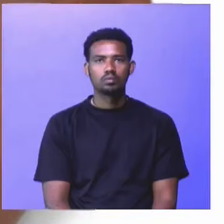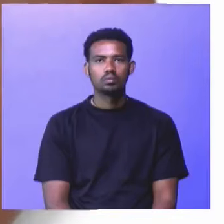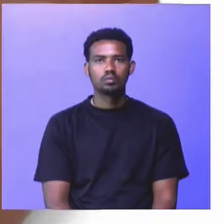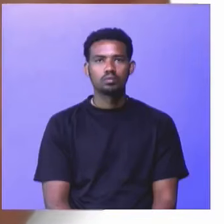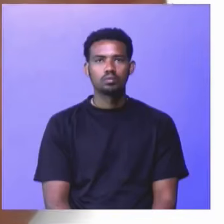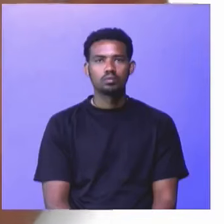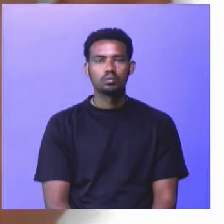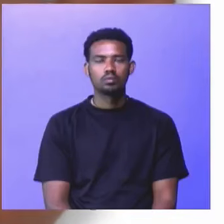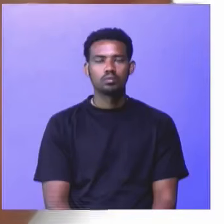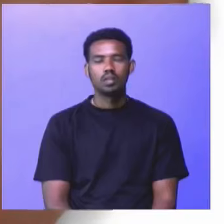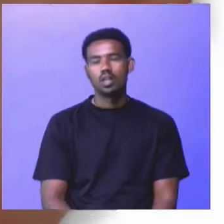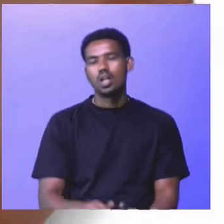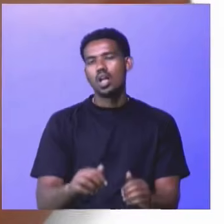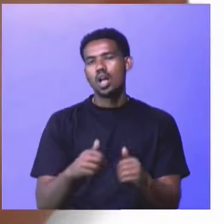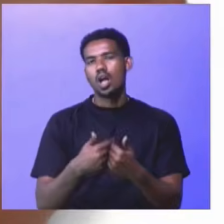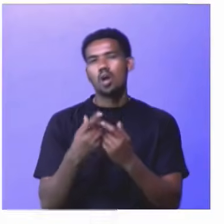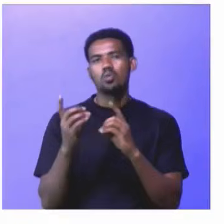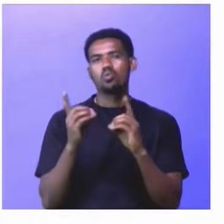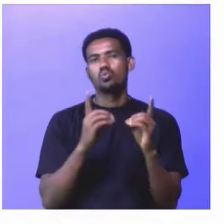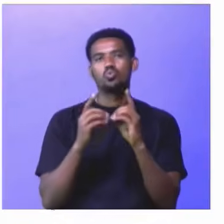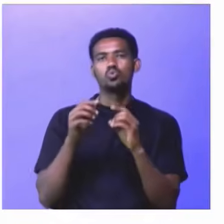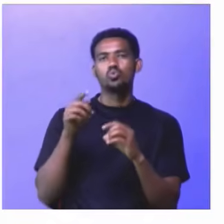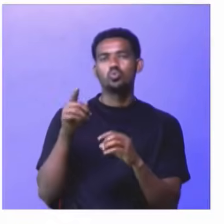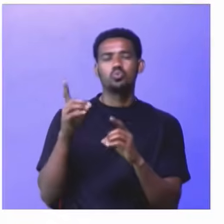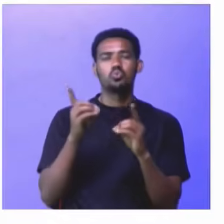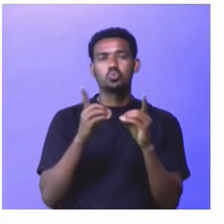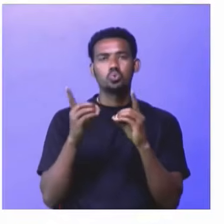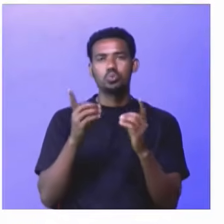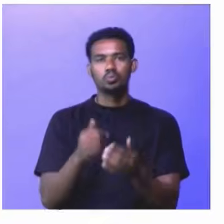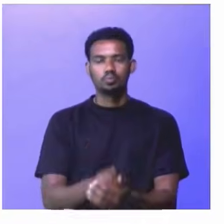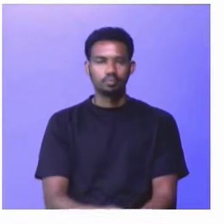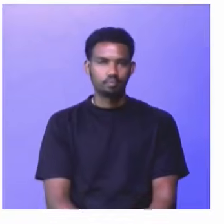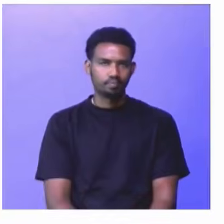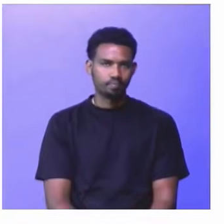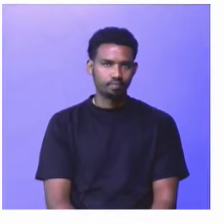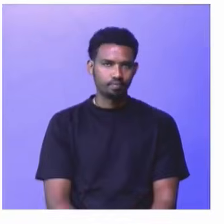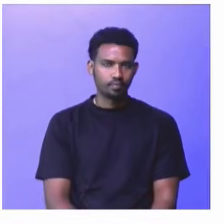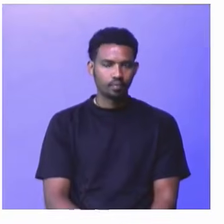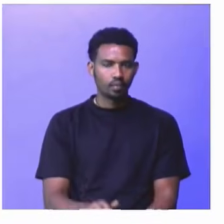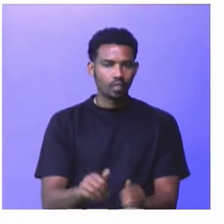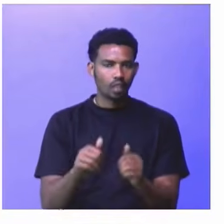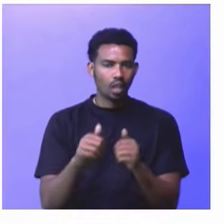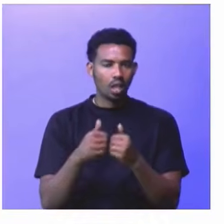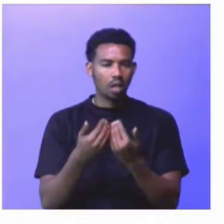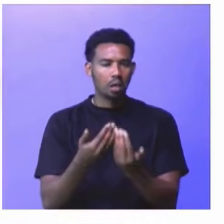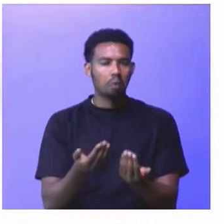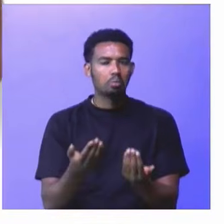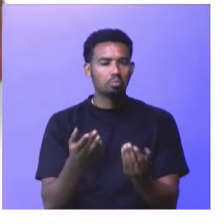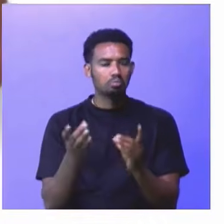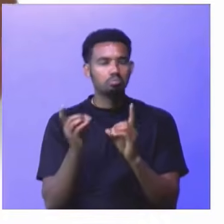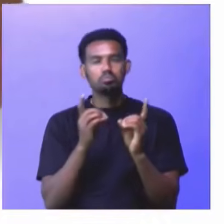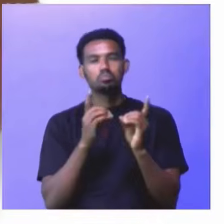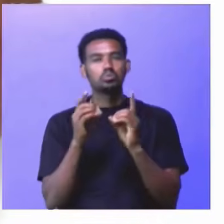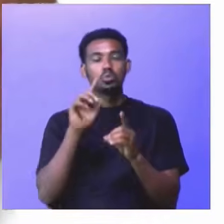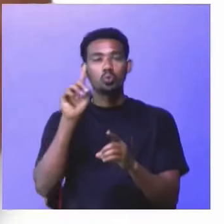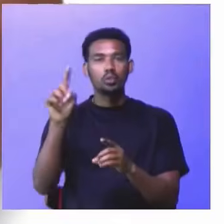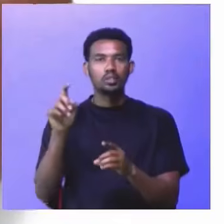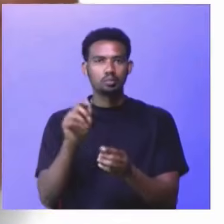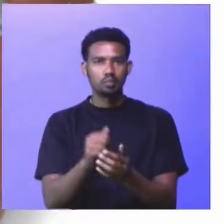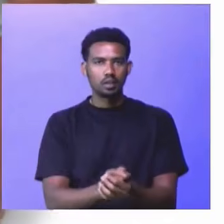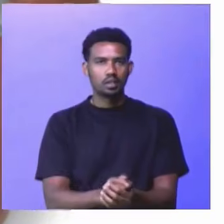How do you do? Here is question mark. Student